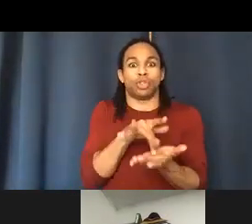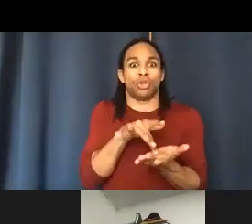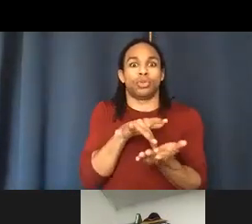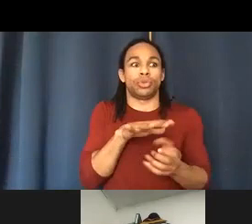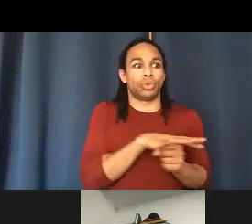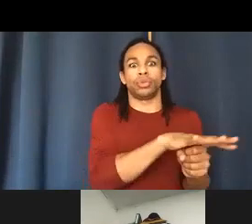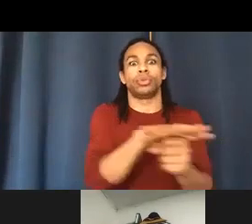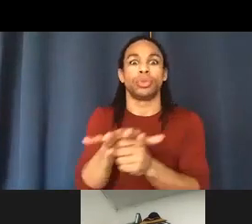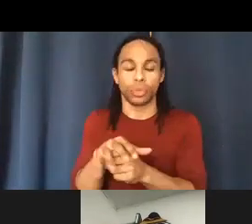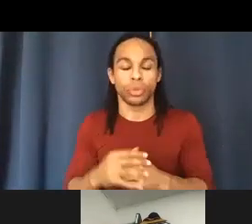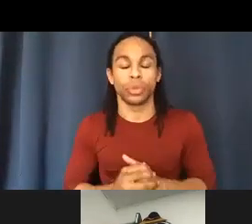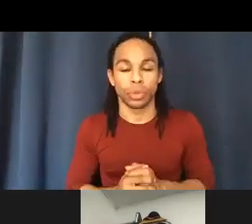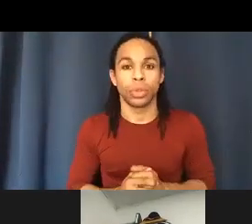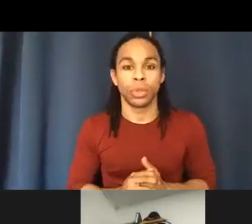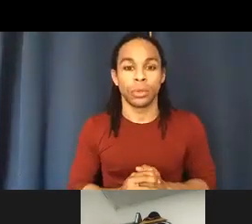We believe it's an opportunity.